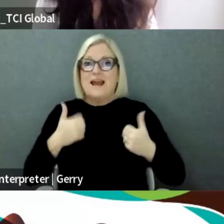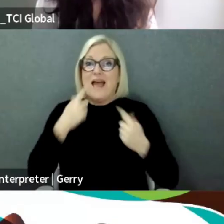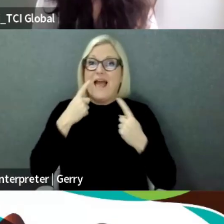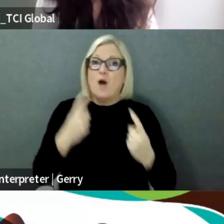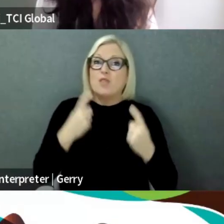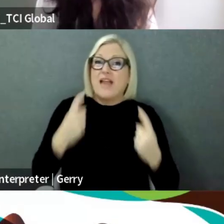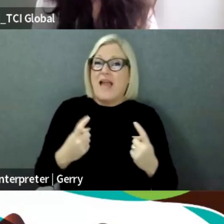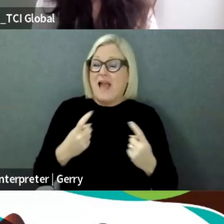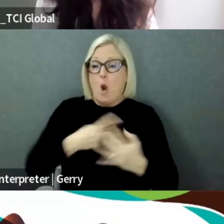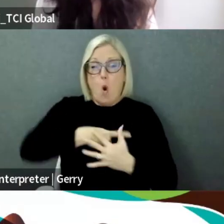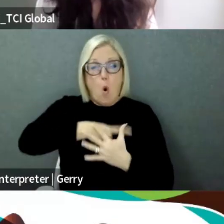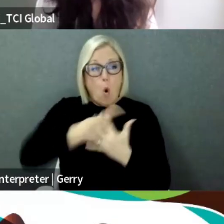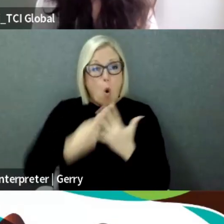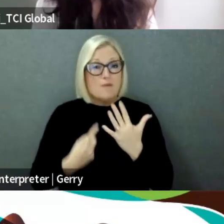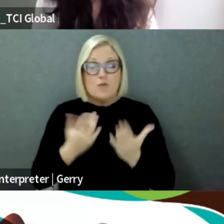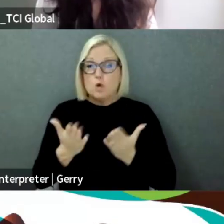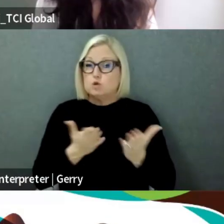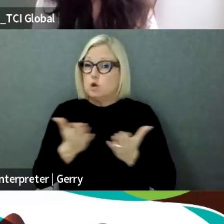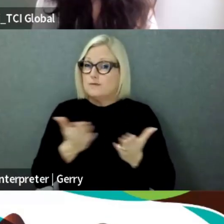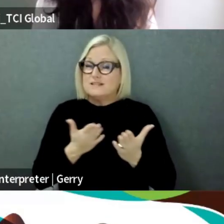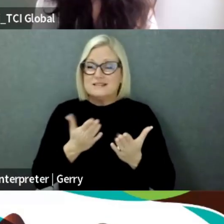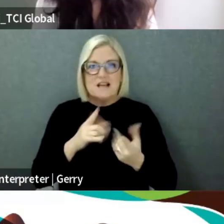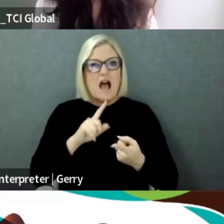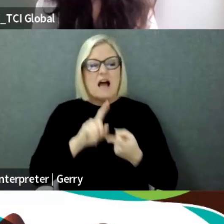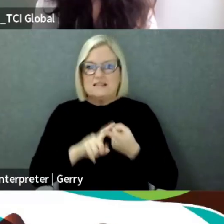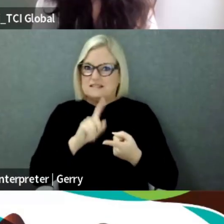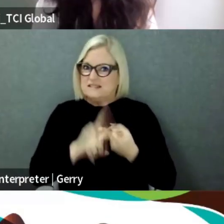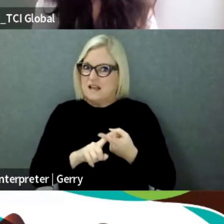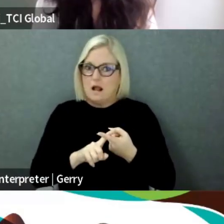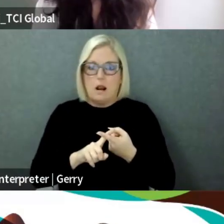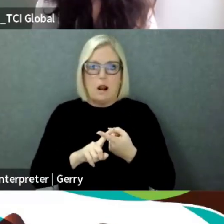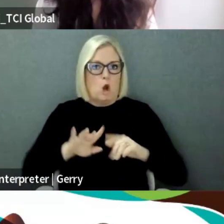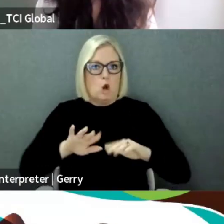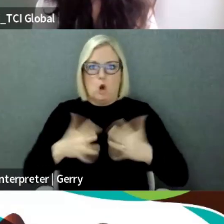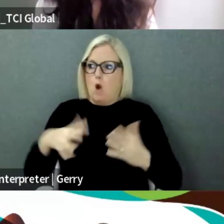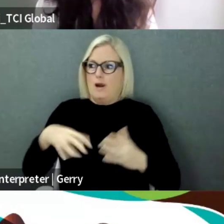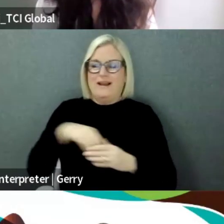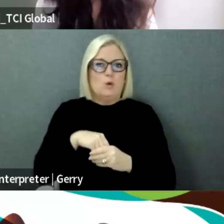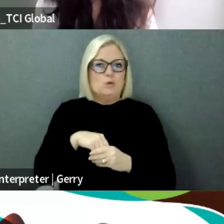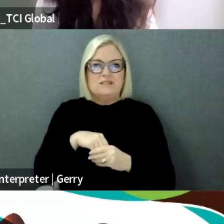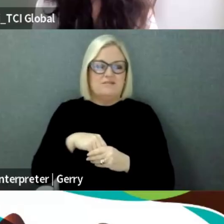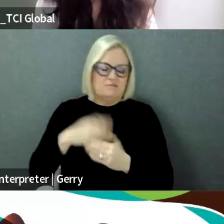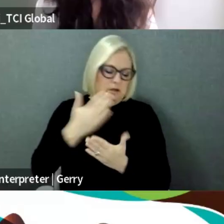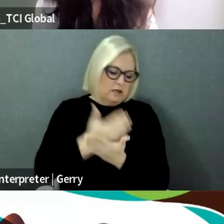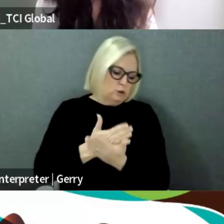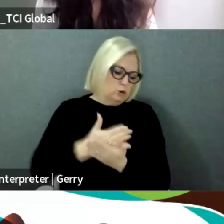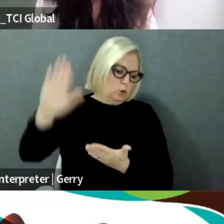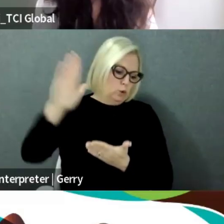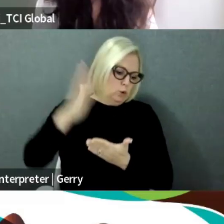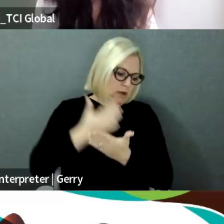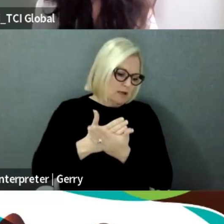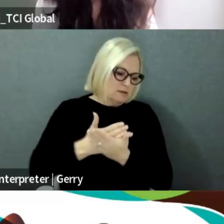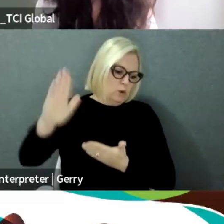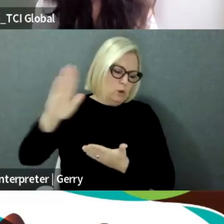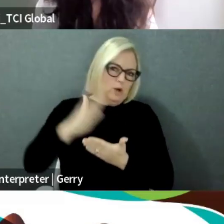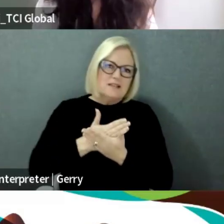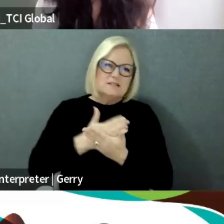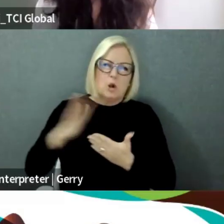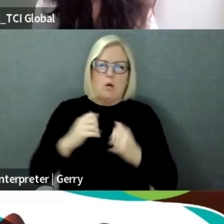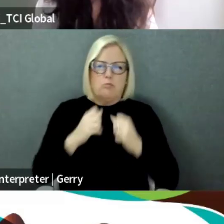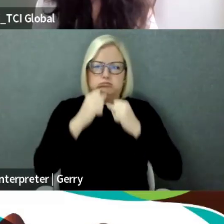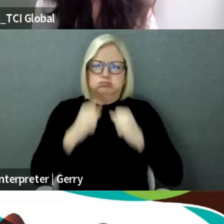still coercive, and continue to perceive disability through an ableist and institutional